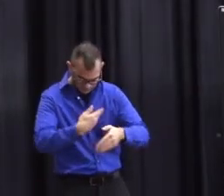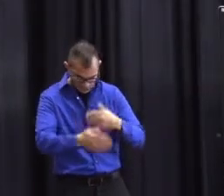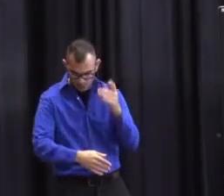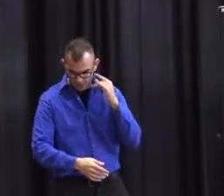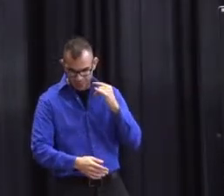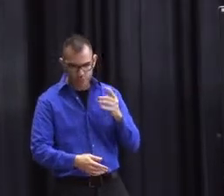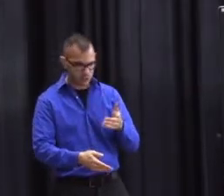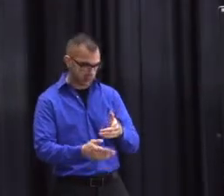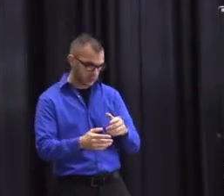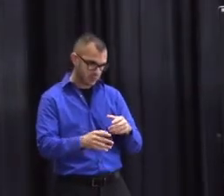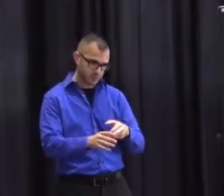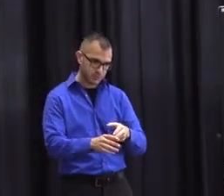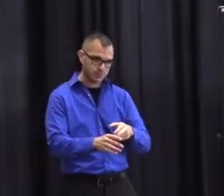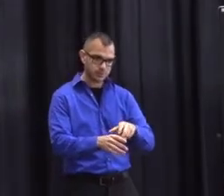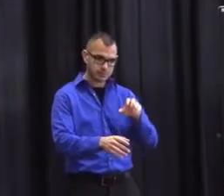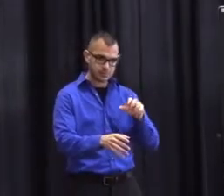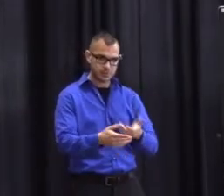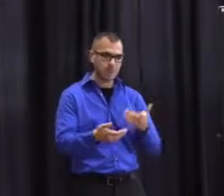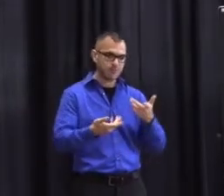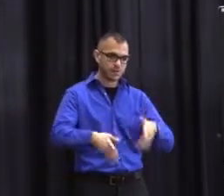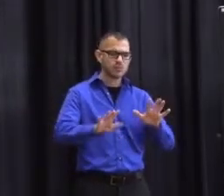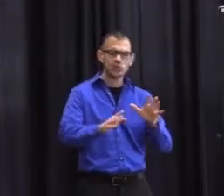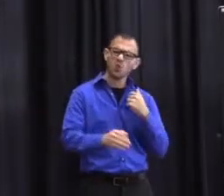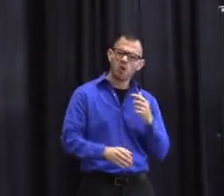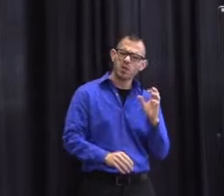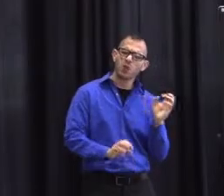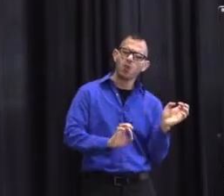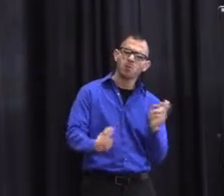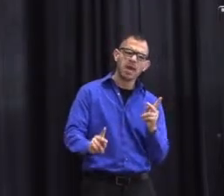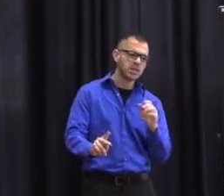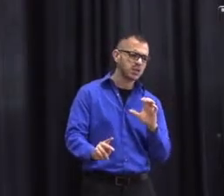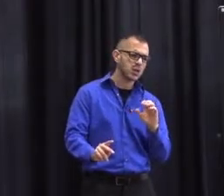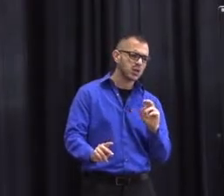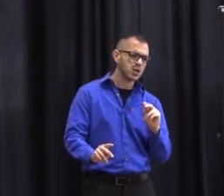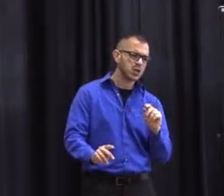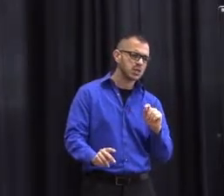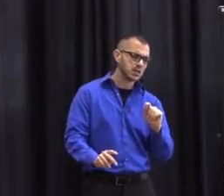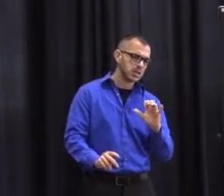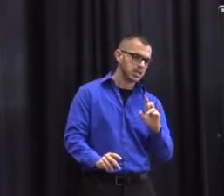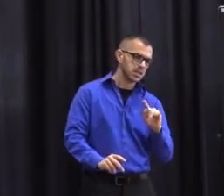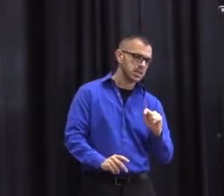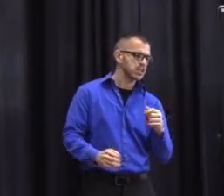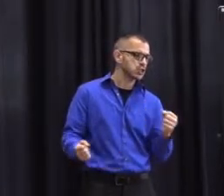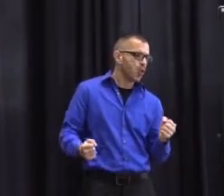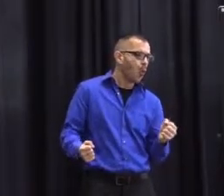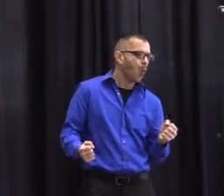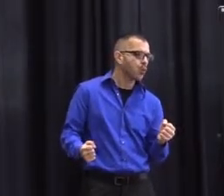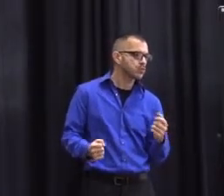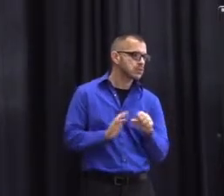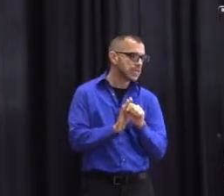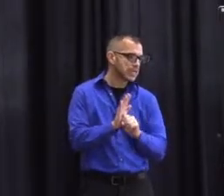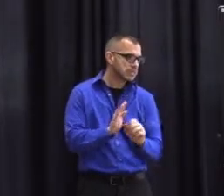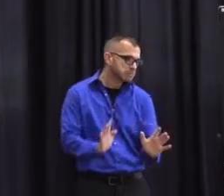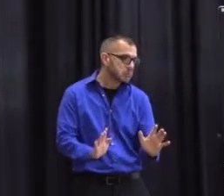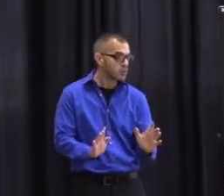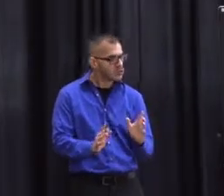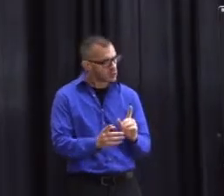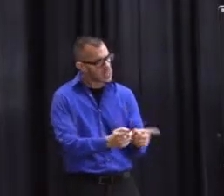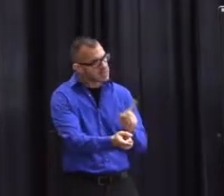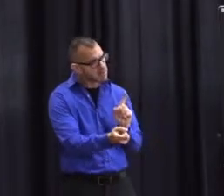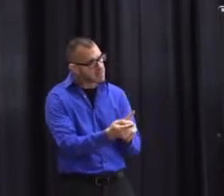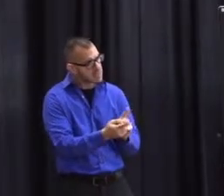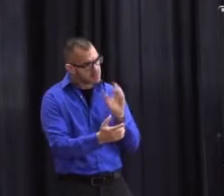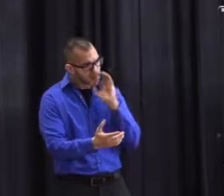and decided, why in the world am I going to go back to Connecticut and that cold? And fortunately for me, he met my